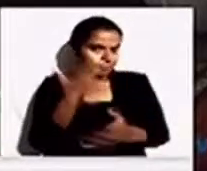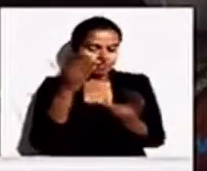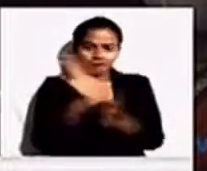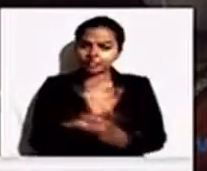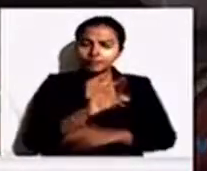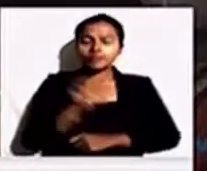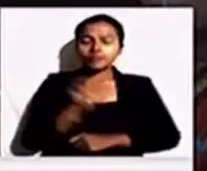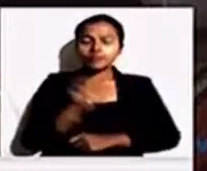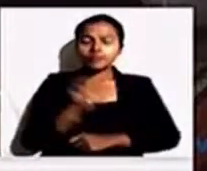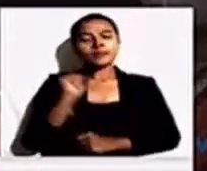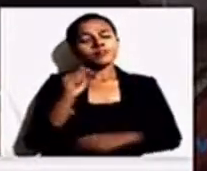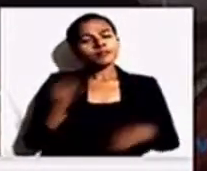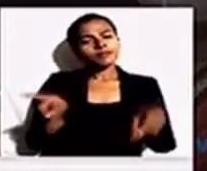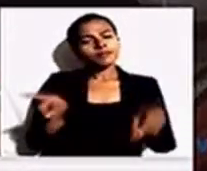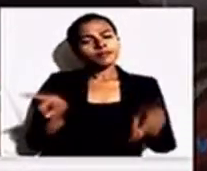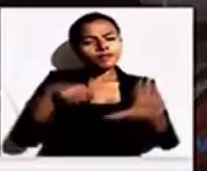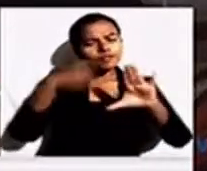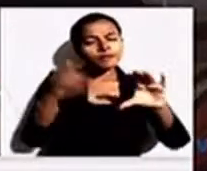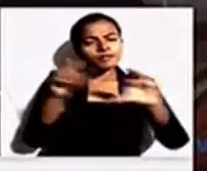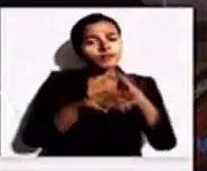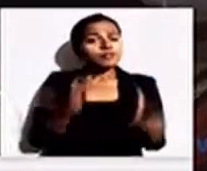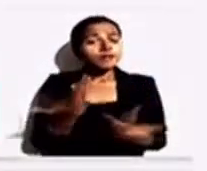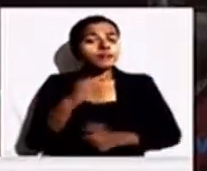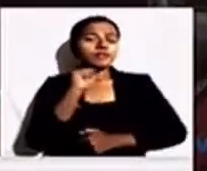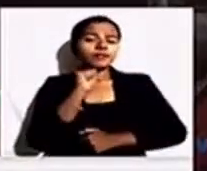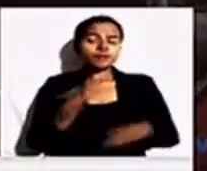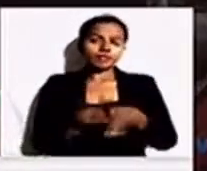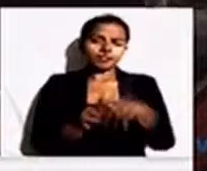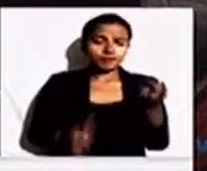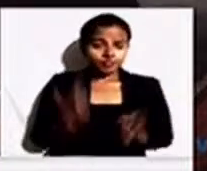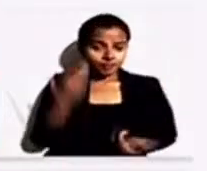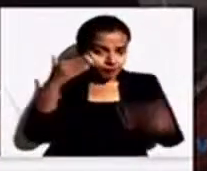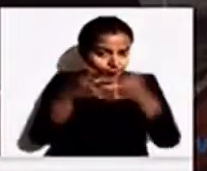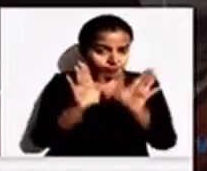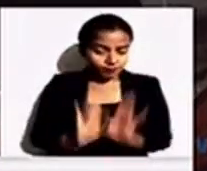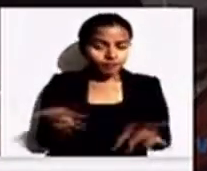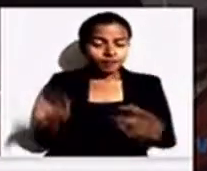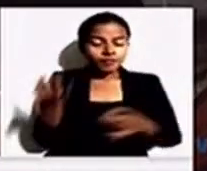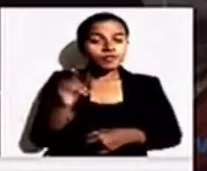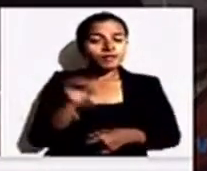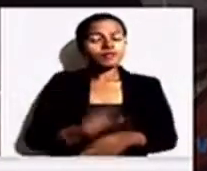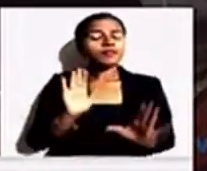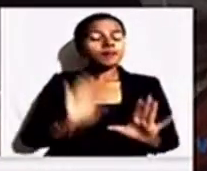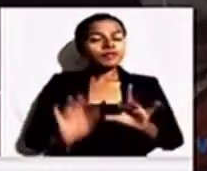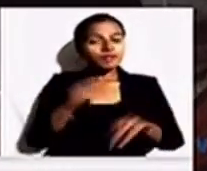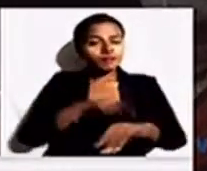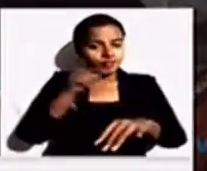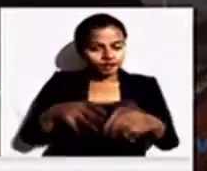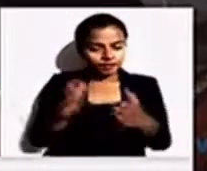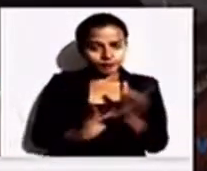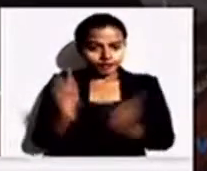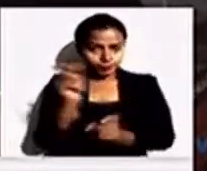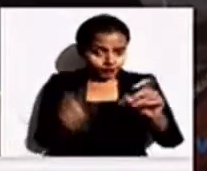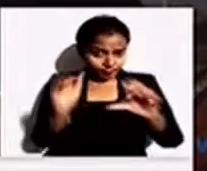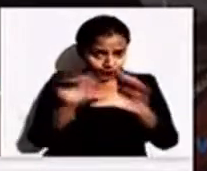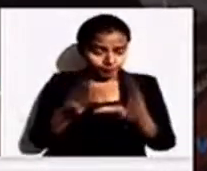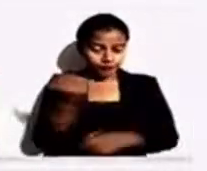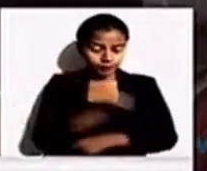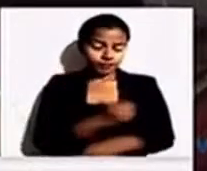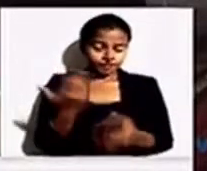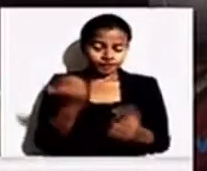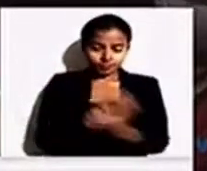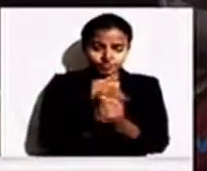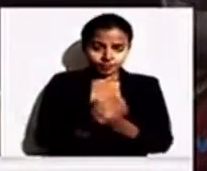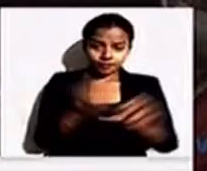footage? The authorities can investigate the incident, but the incident had begun after some inmates were admitted to the prison without being subjected to